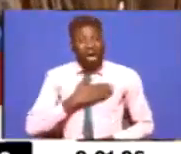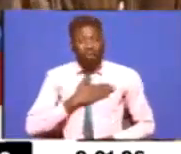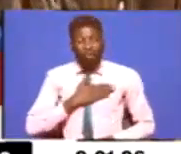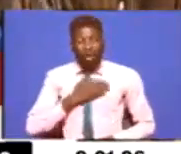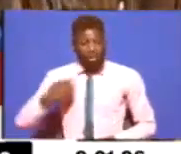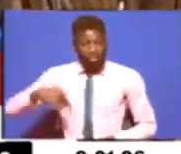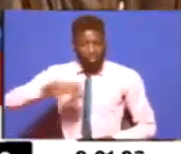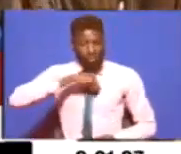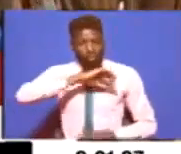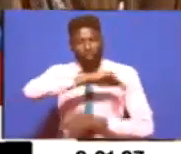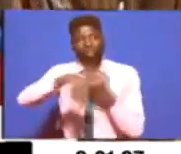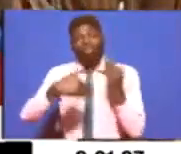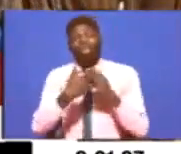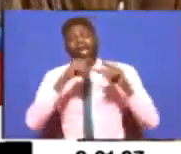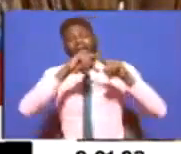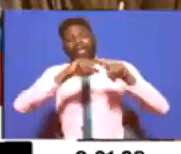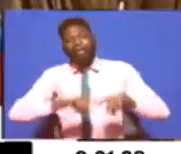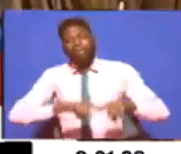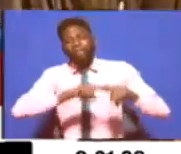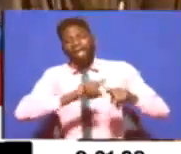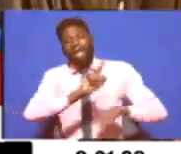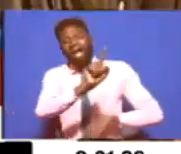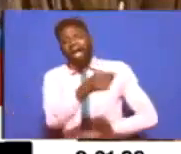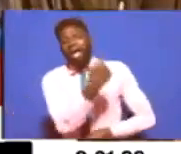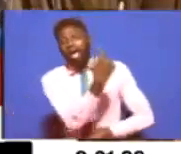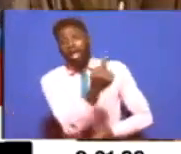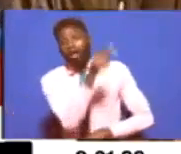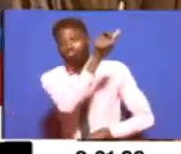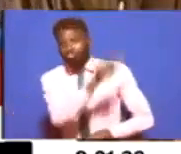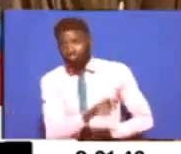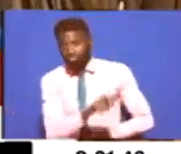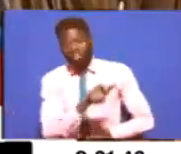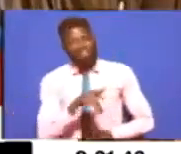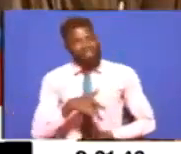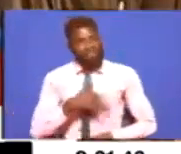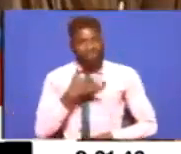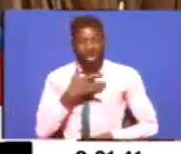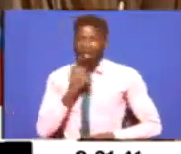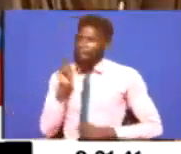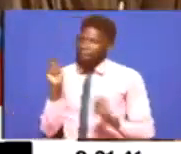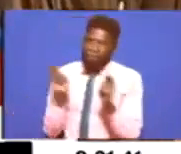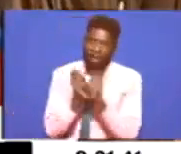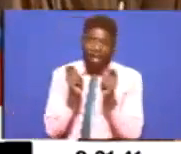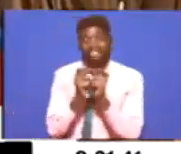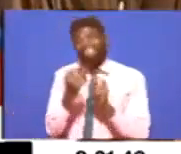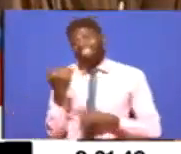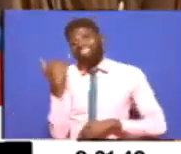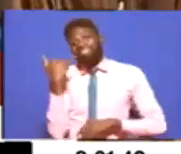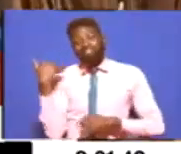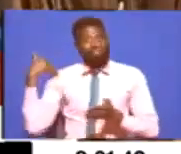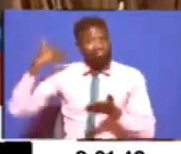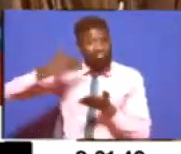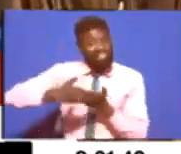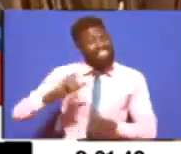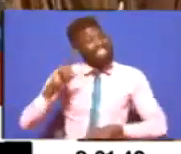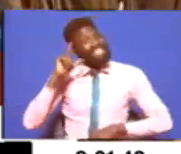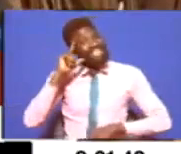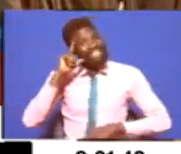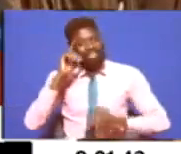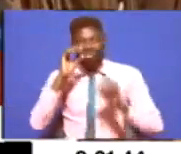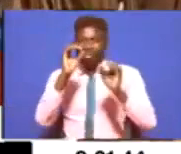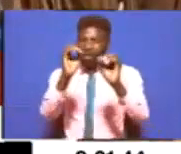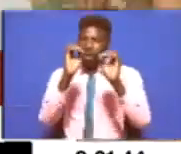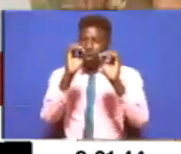kwa peke yake. Na hiyo ni uchungu sana kwa sisi bado lala kutoka jana. Ile tunasikia